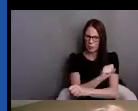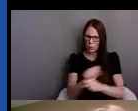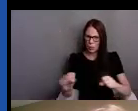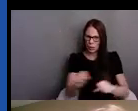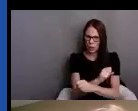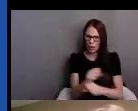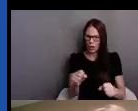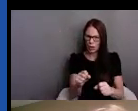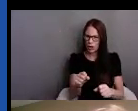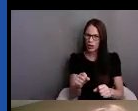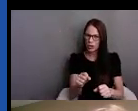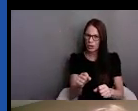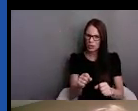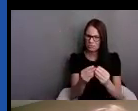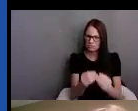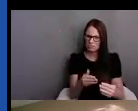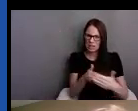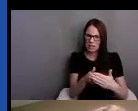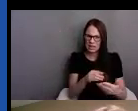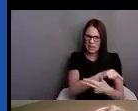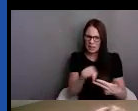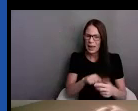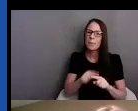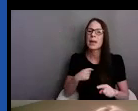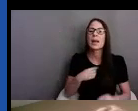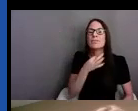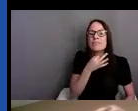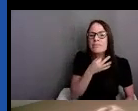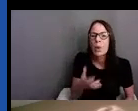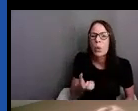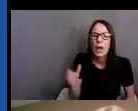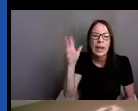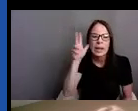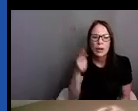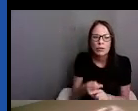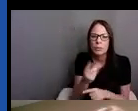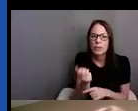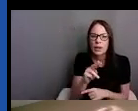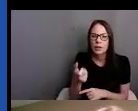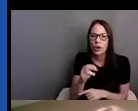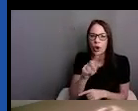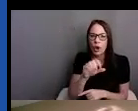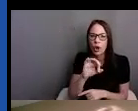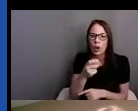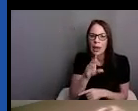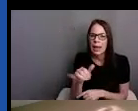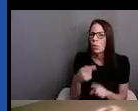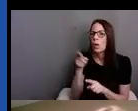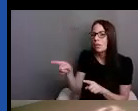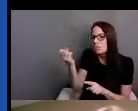hear from Dr. Herlihy about what she knows about what's going on with that variant, what we understand about it.